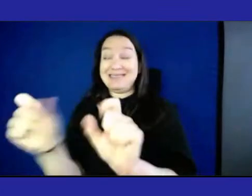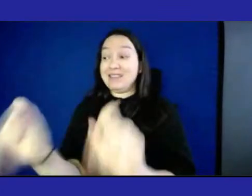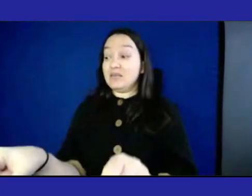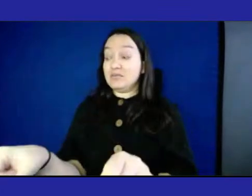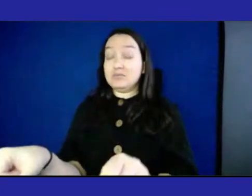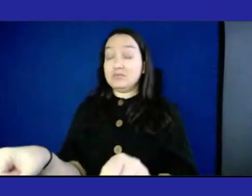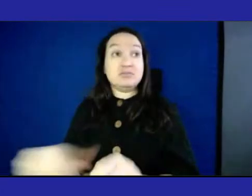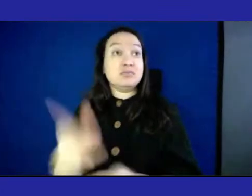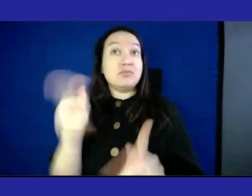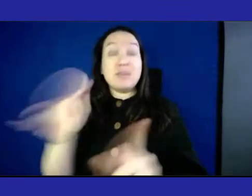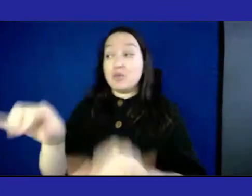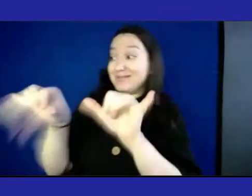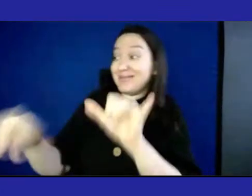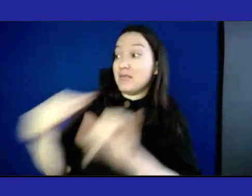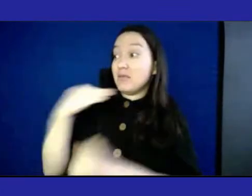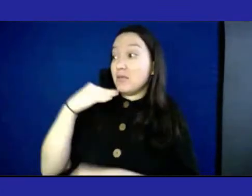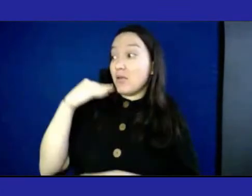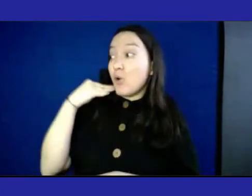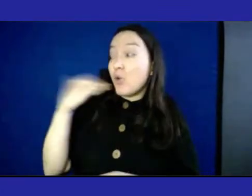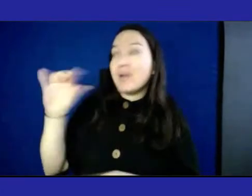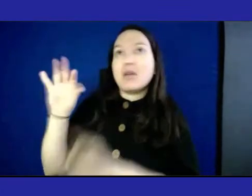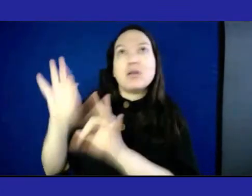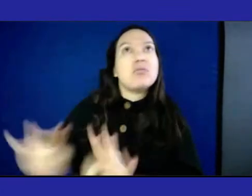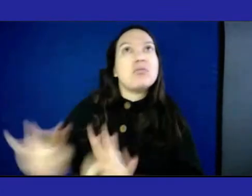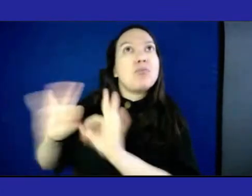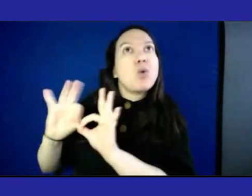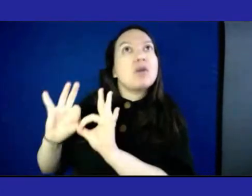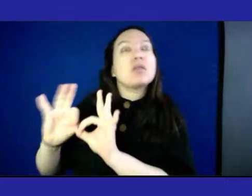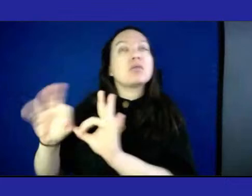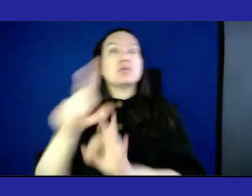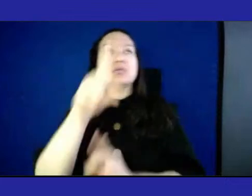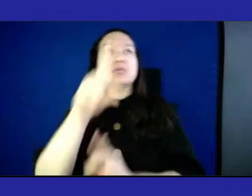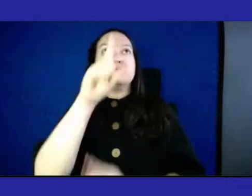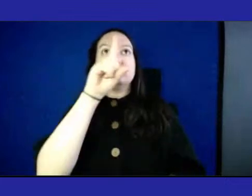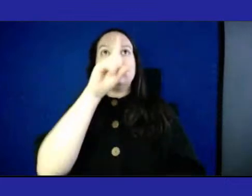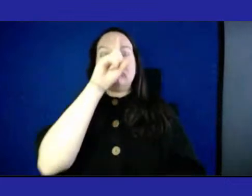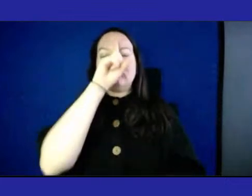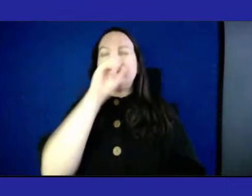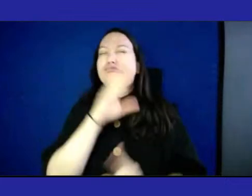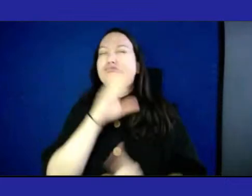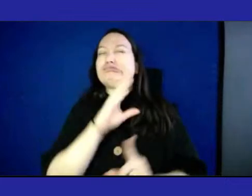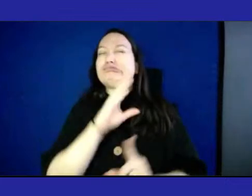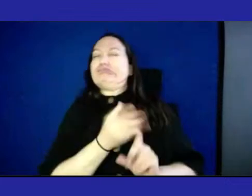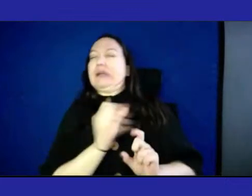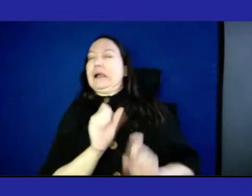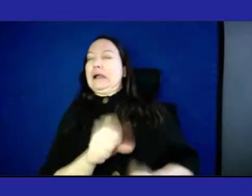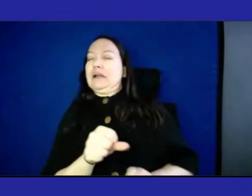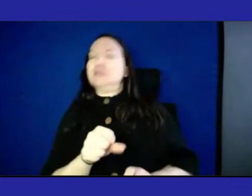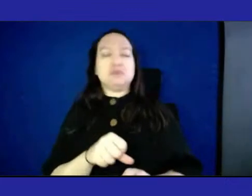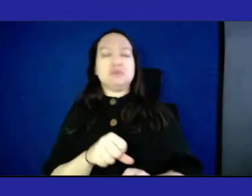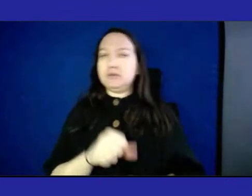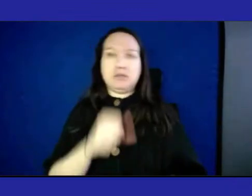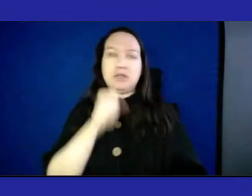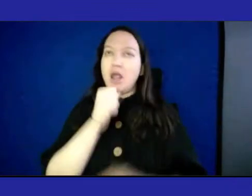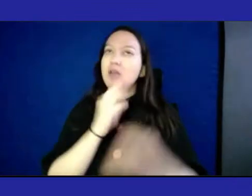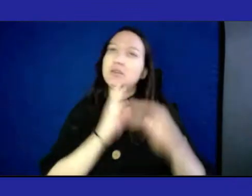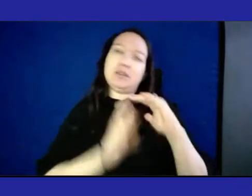people in housing was important, I think you could get somewhere, but definitely not on the immigration